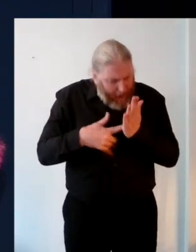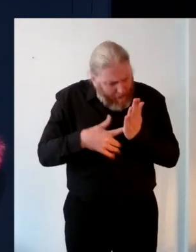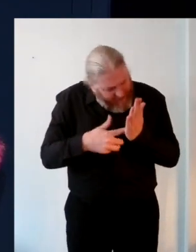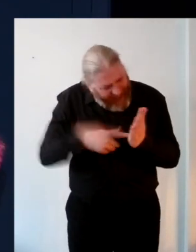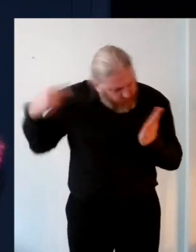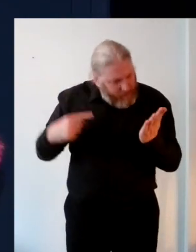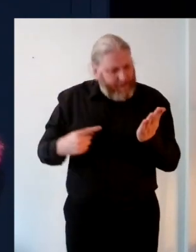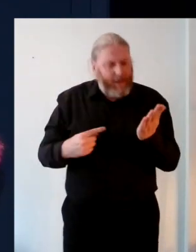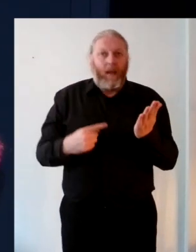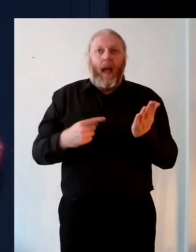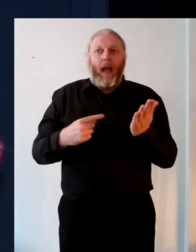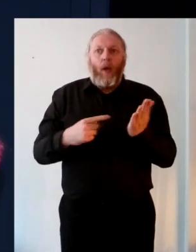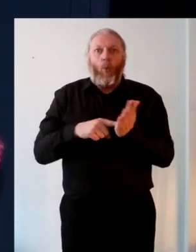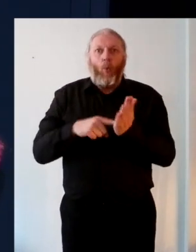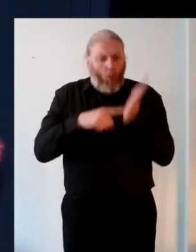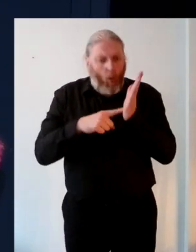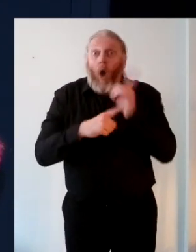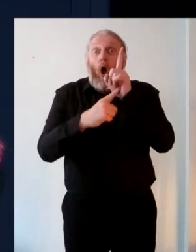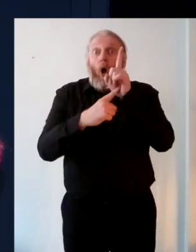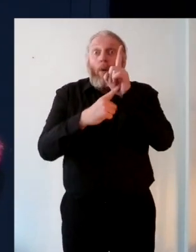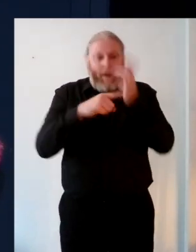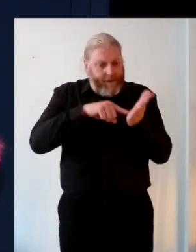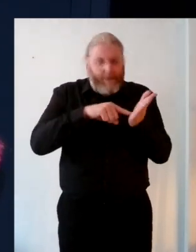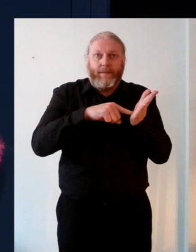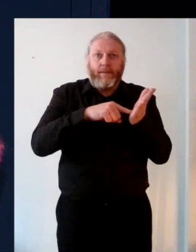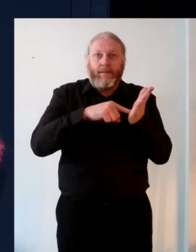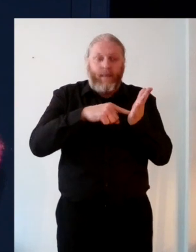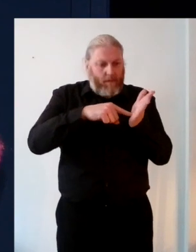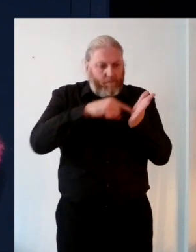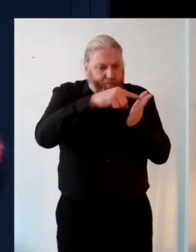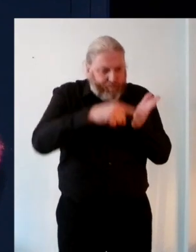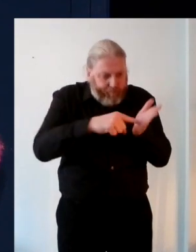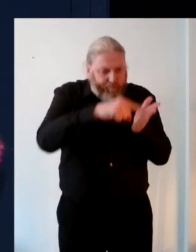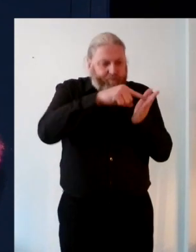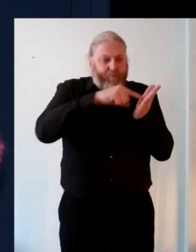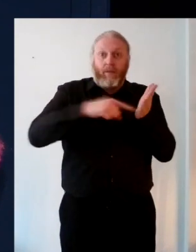again. No. Oh, wait, look.